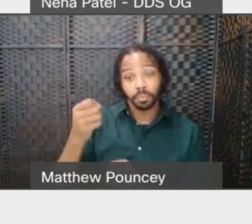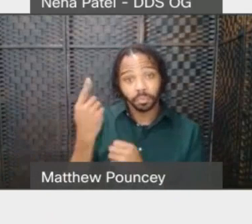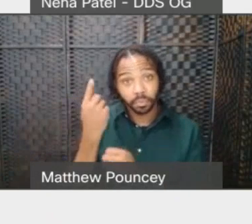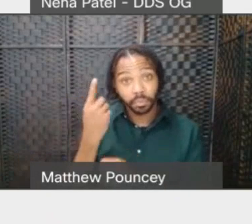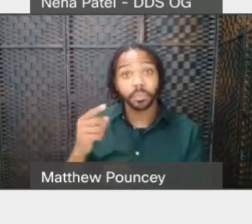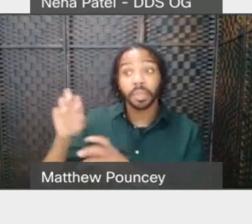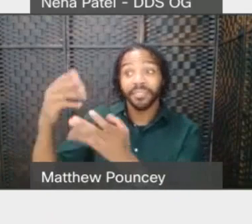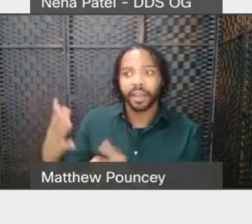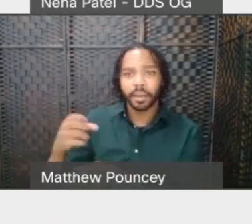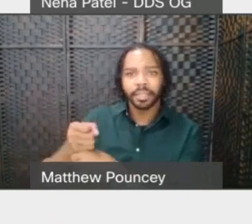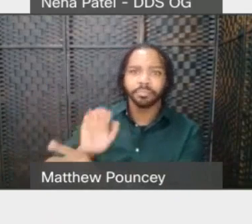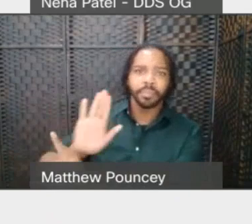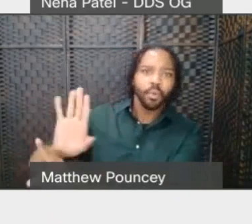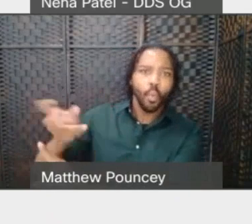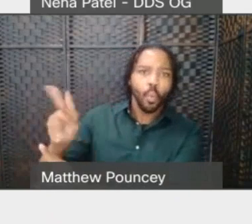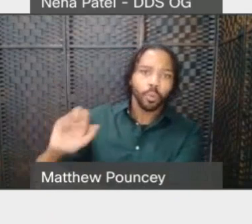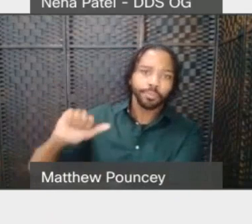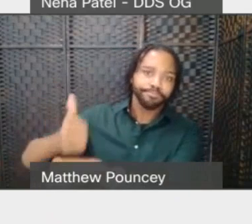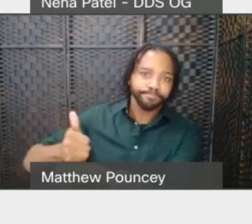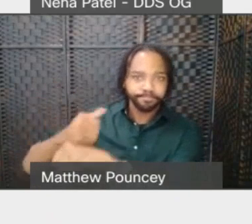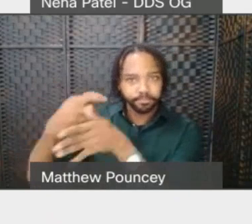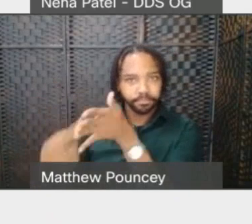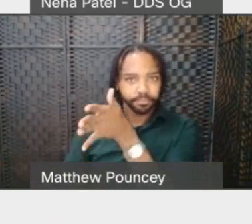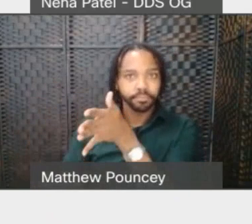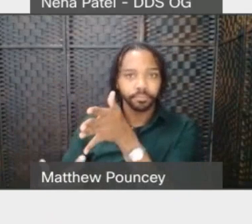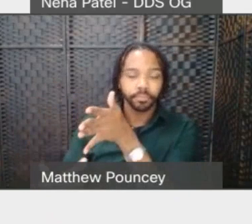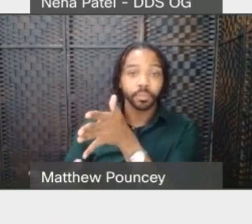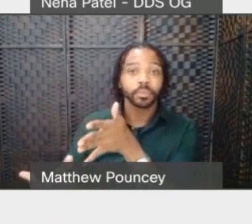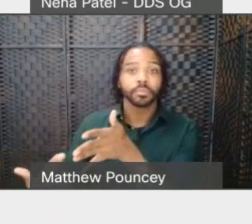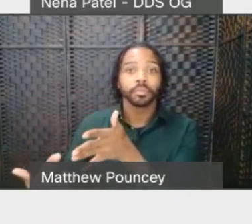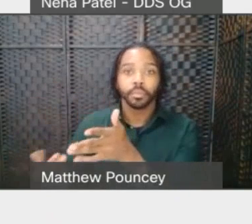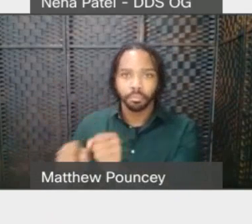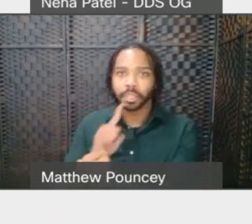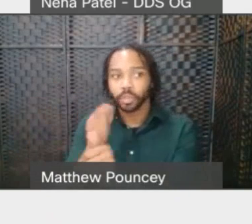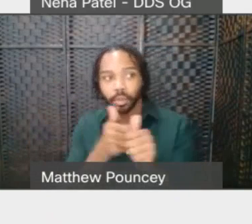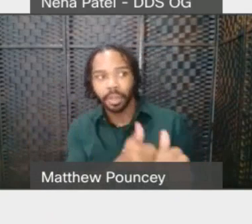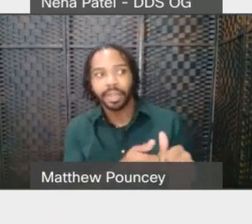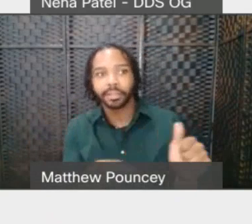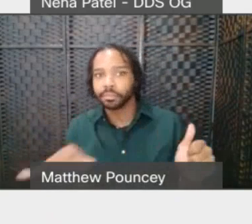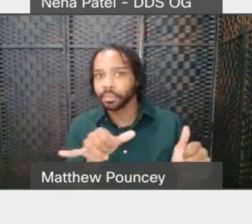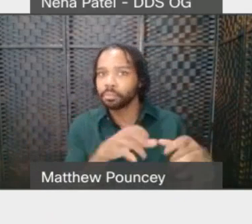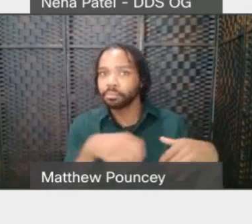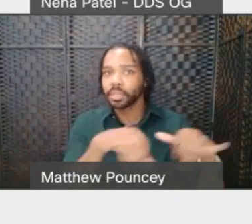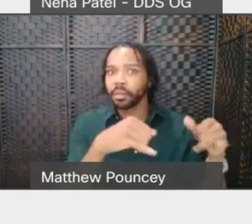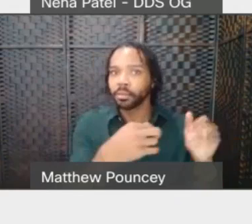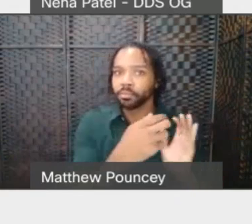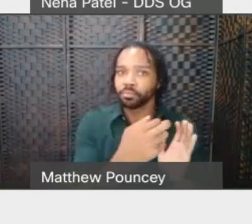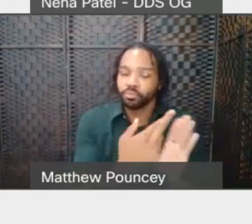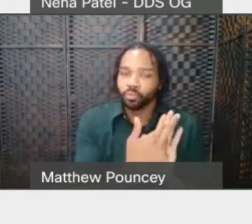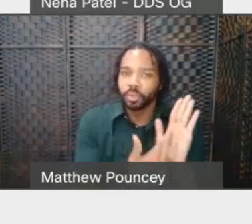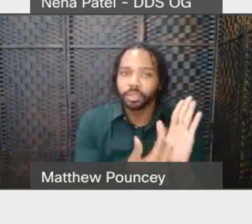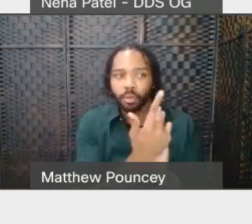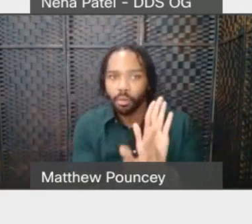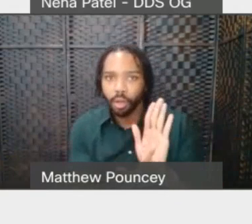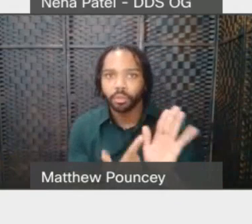compliant and works with the law, the current regulations, to get a copy of what